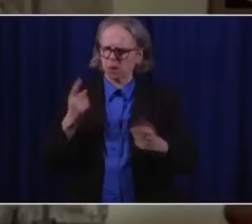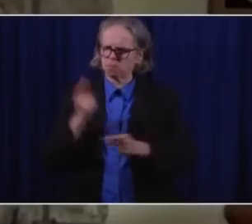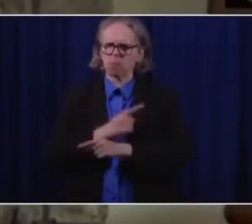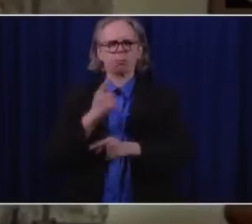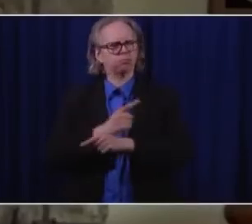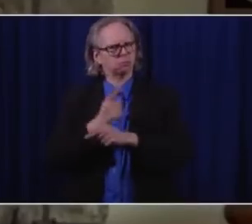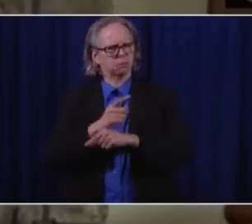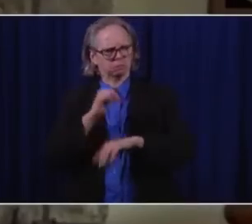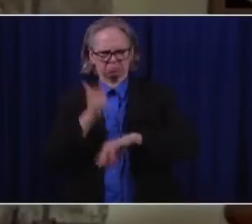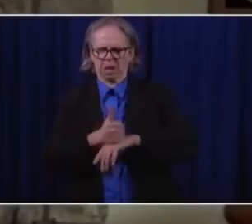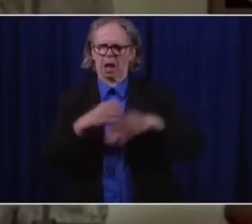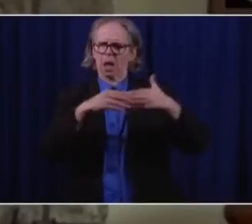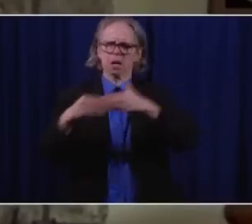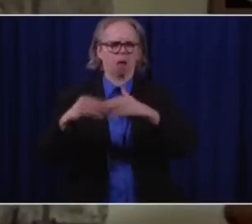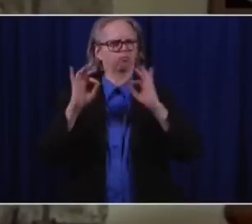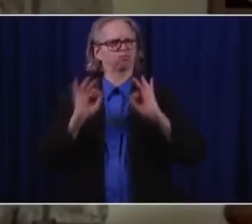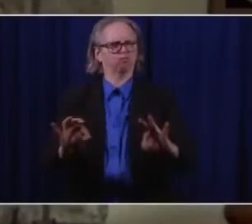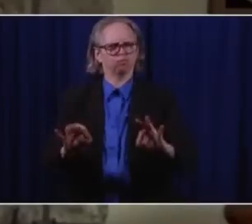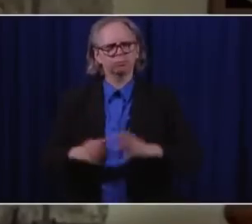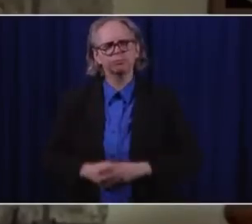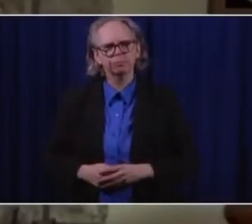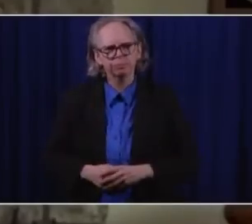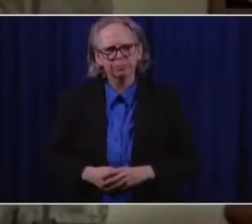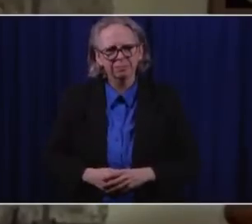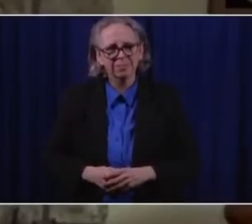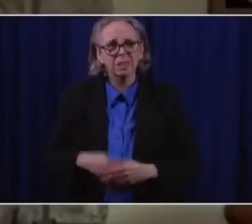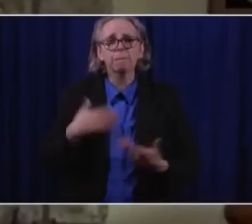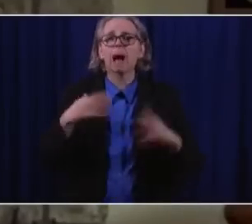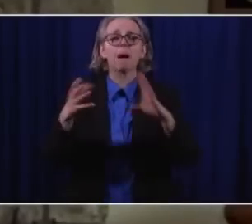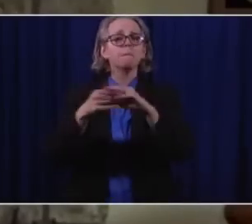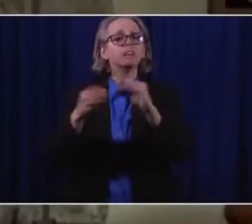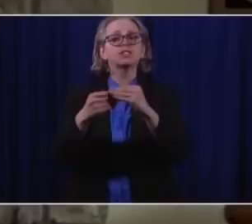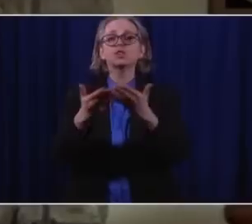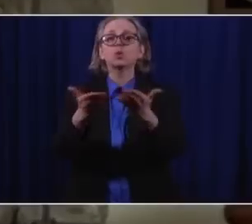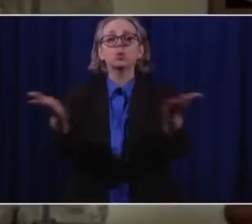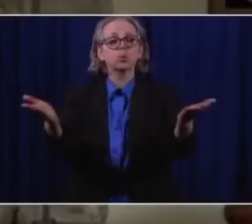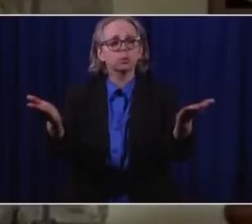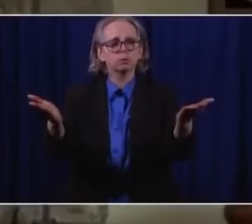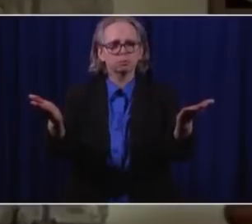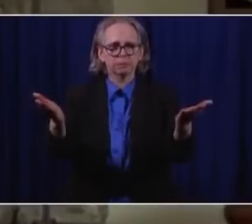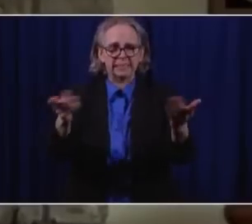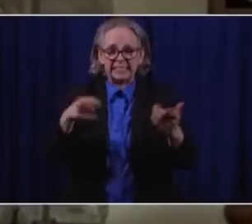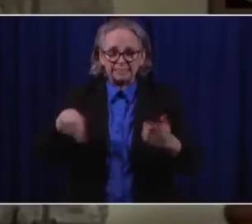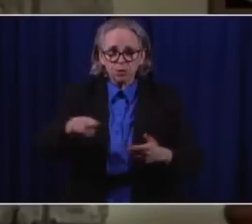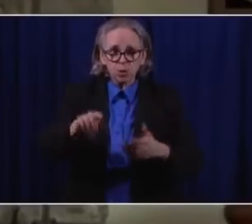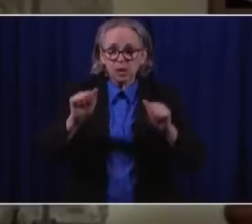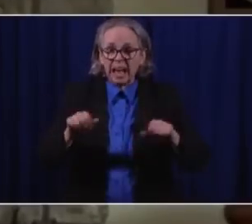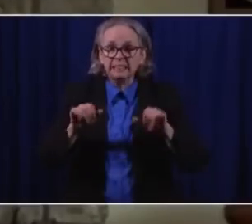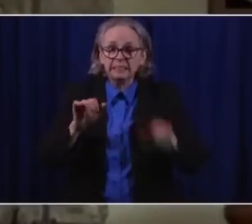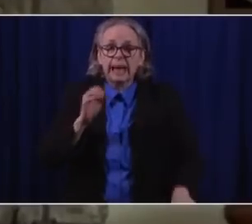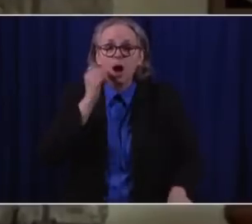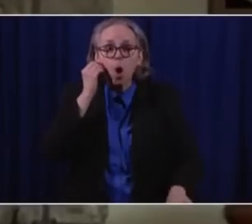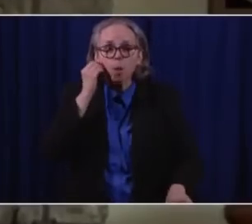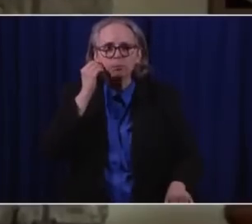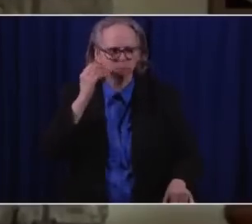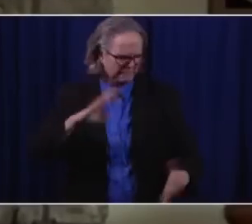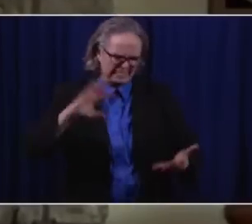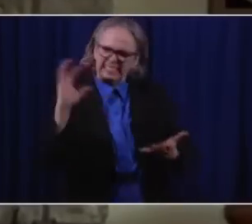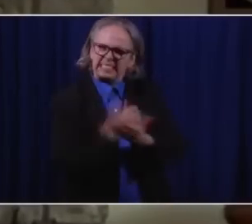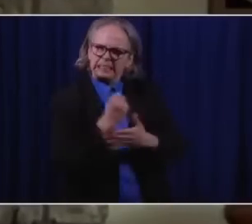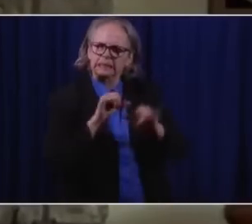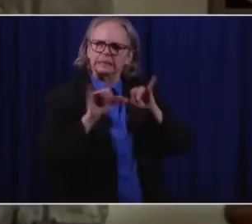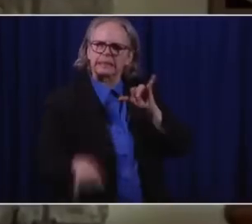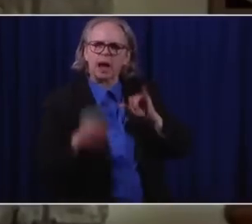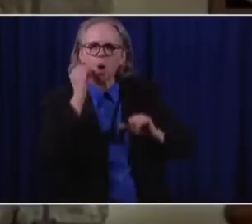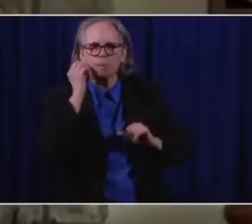basically is, and this is my message to all Ohioans, if you can stay home, stay home. This is very, very, very